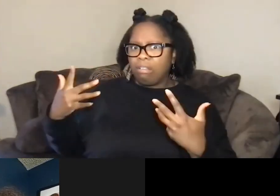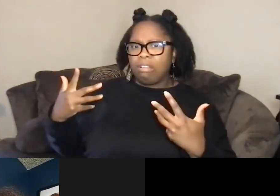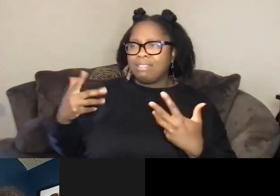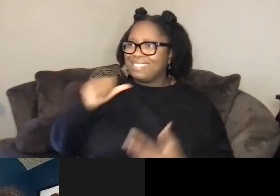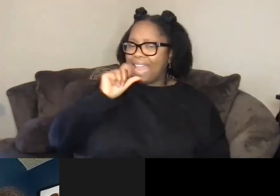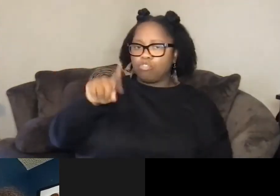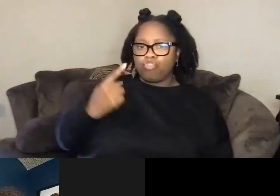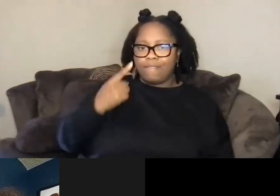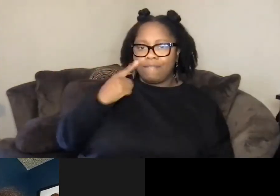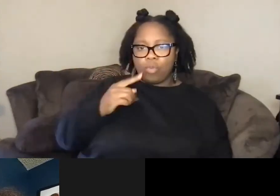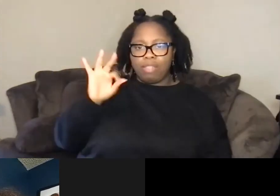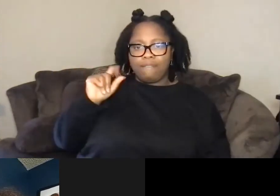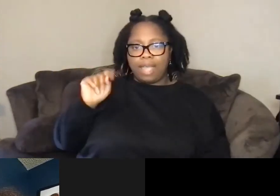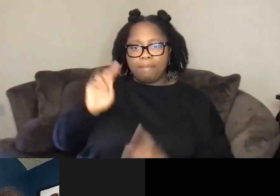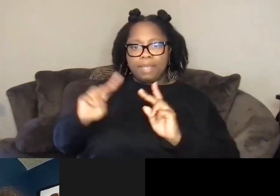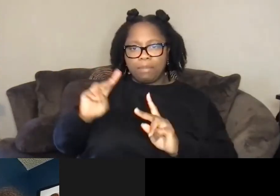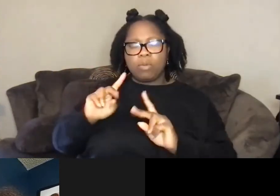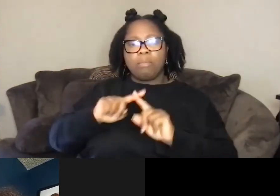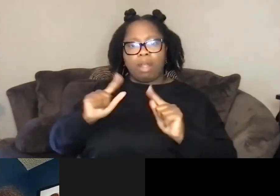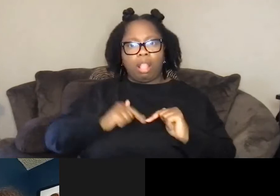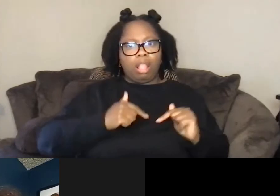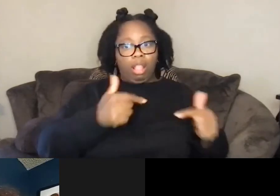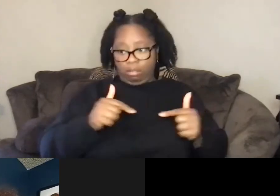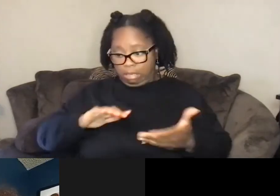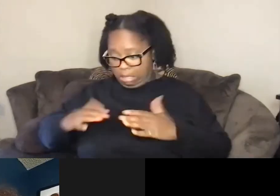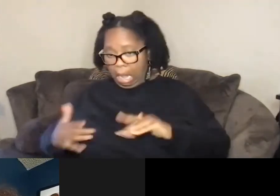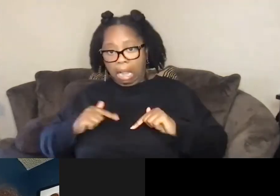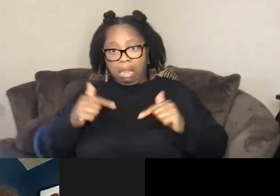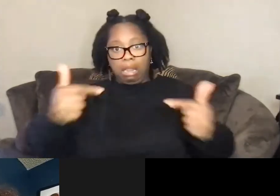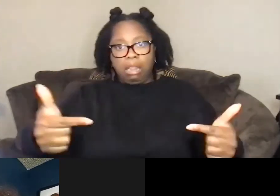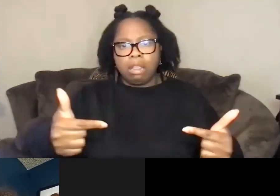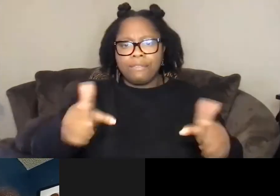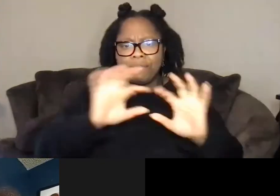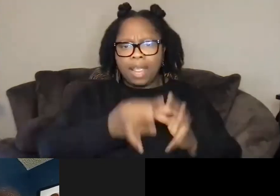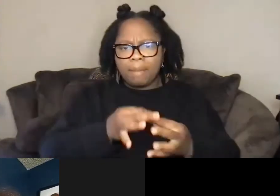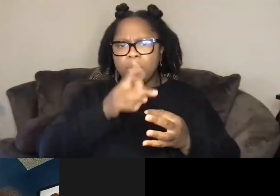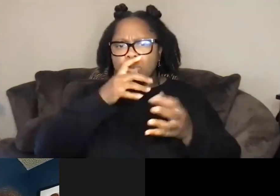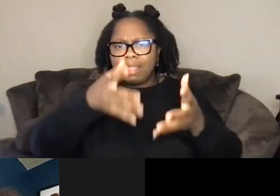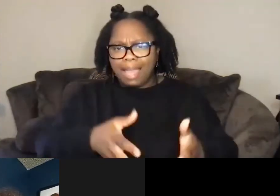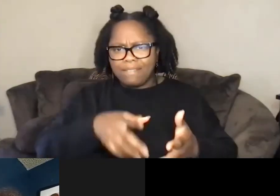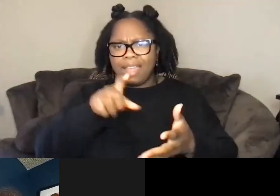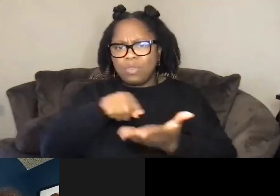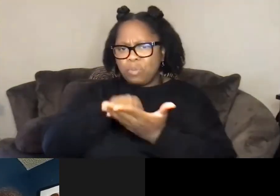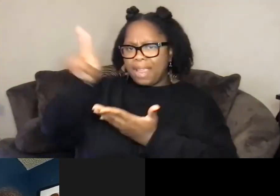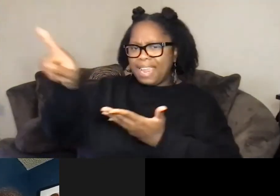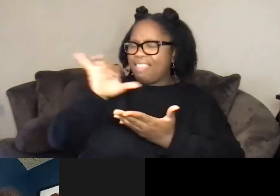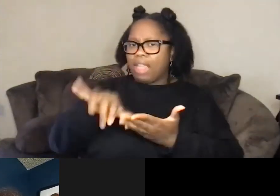the people left behind when that fat person dies. Right. That's the systemic nature of this discrimination that has to stop.